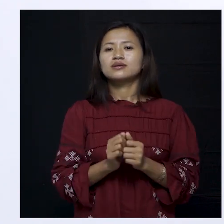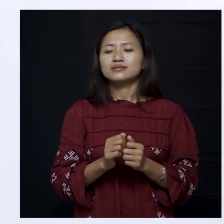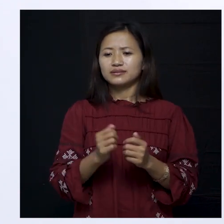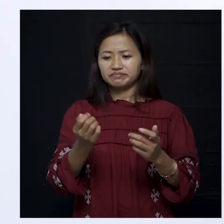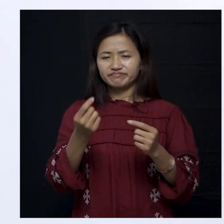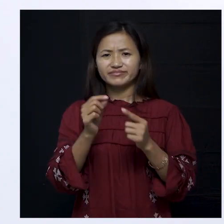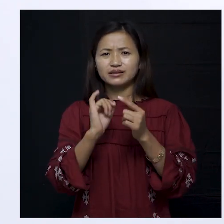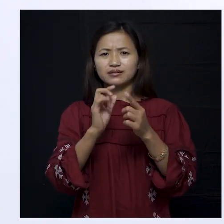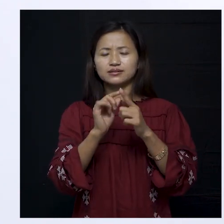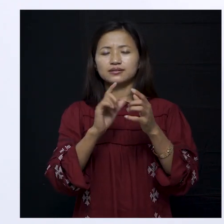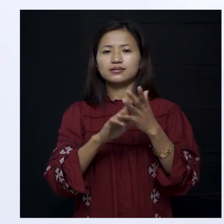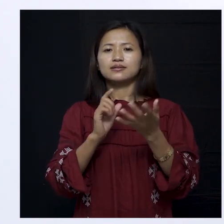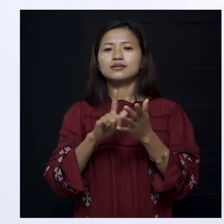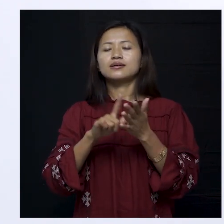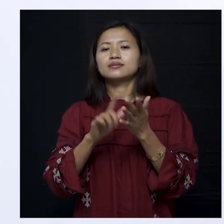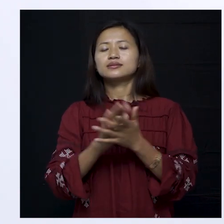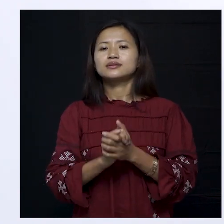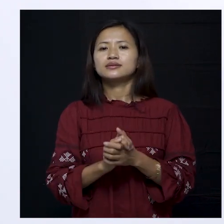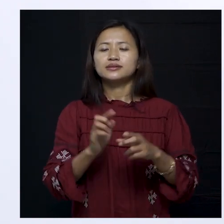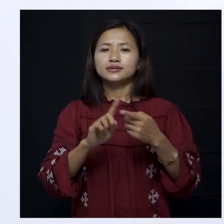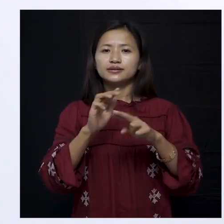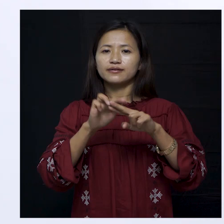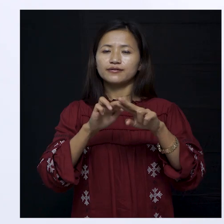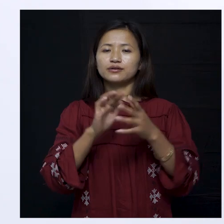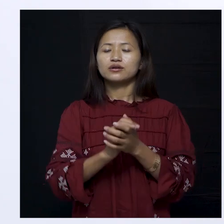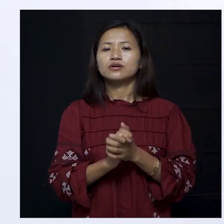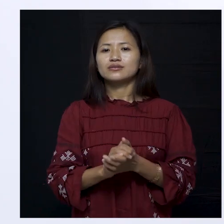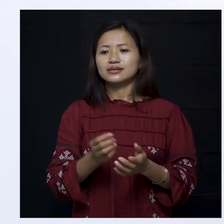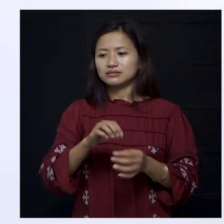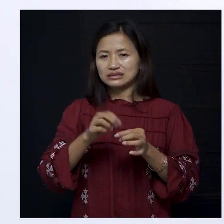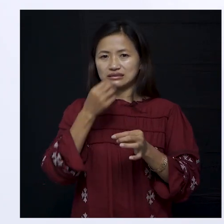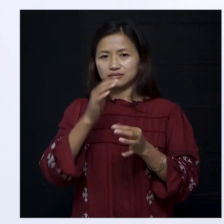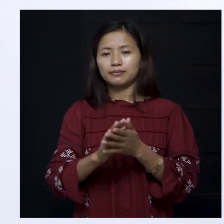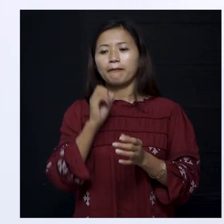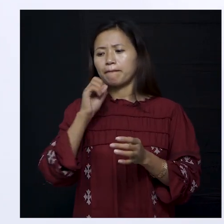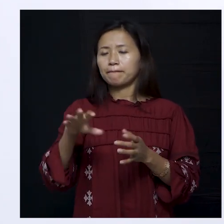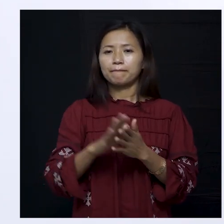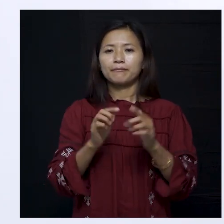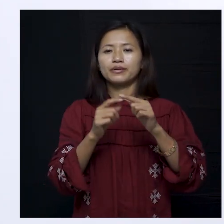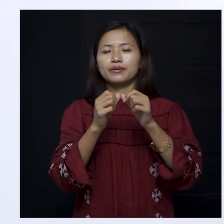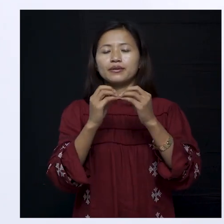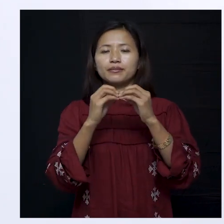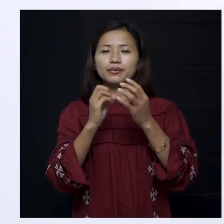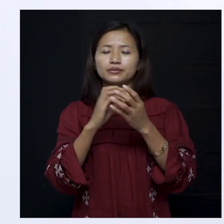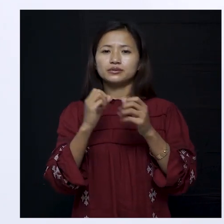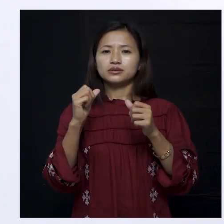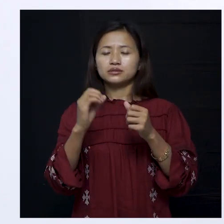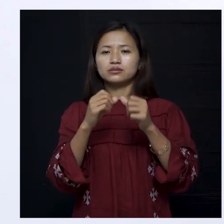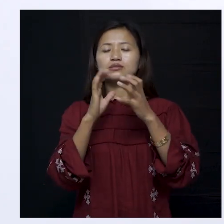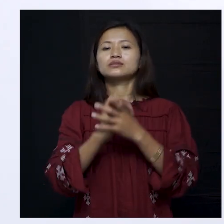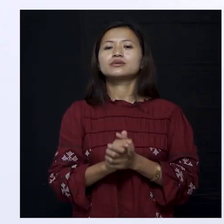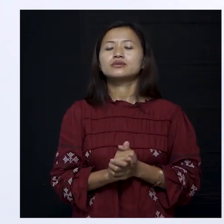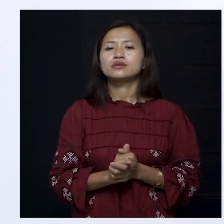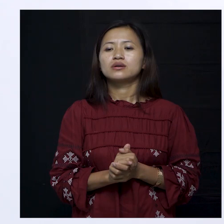of tobacco. Maybe if you get that, you have to write ill effects of tobacco. That is the heading, right? That is the